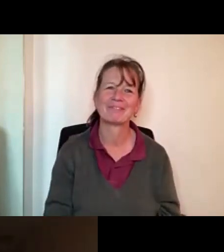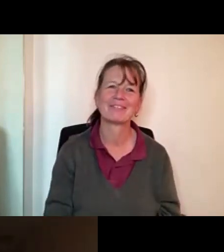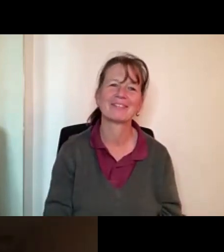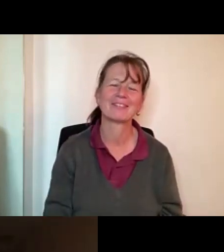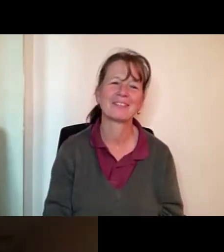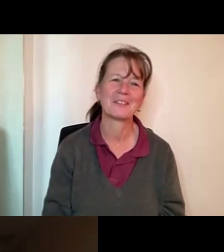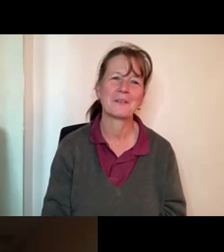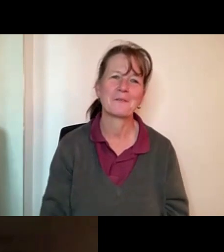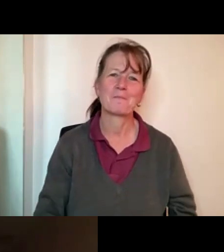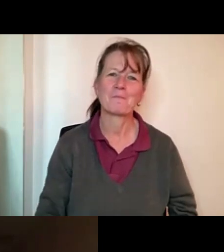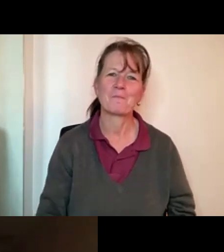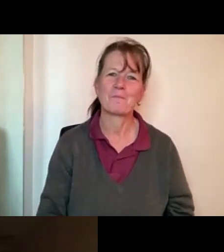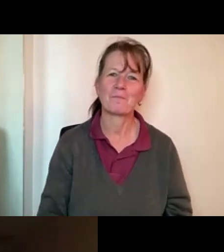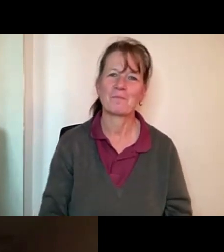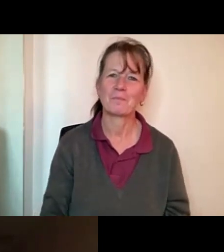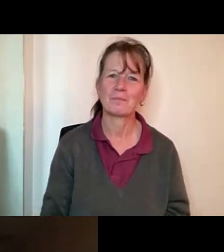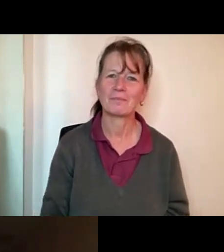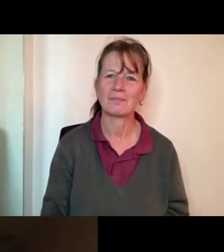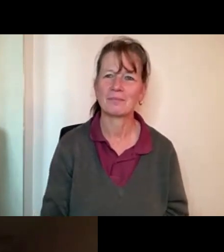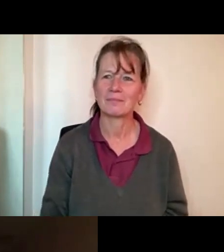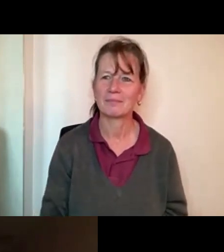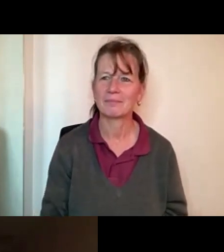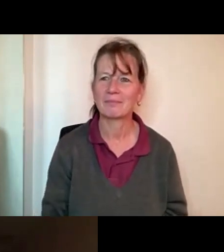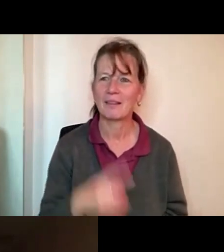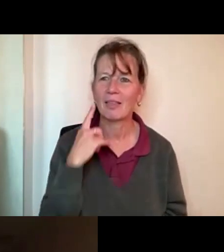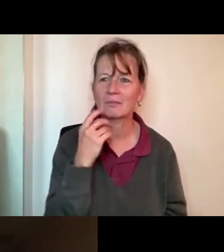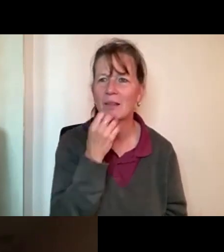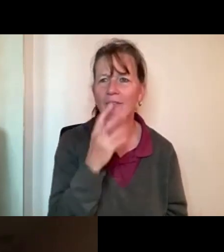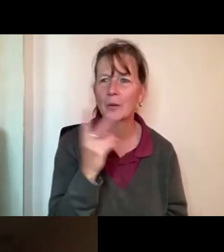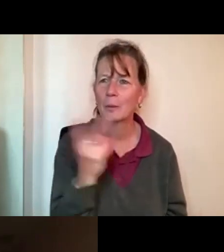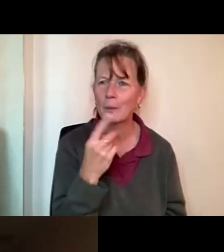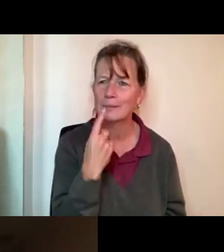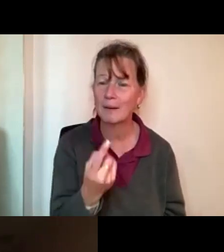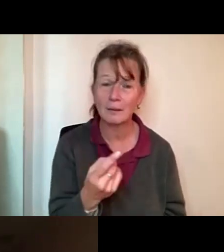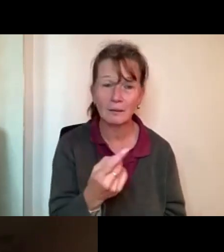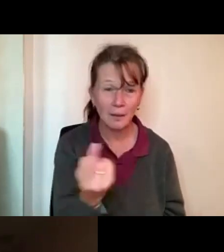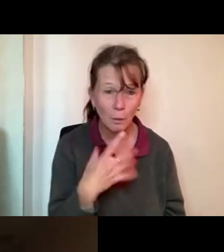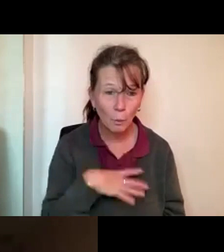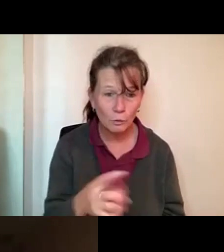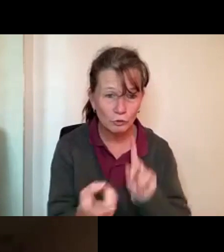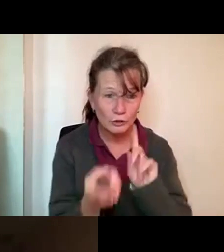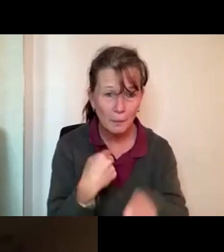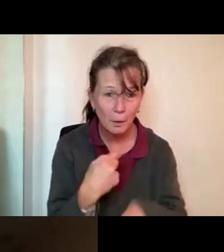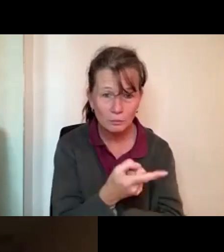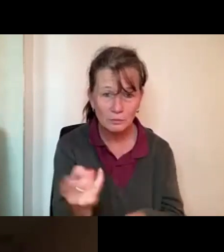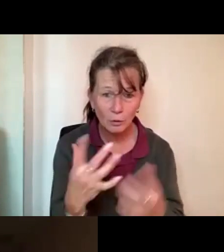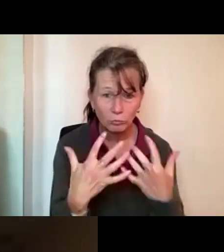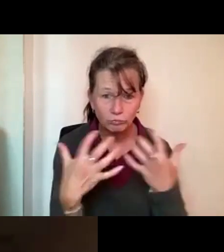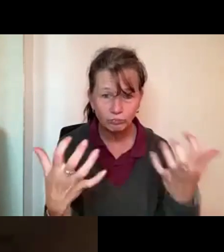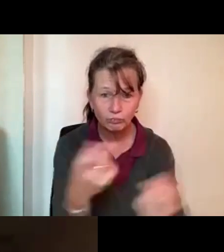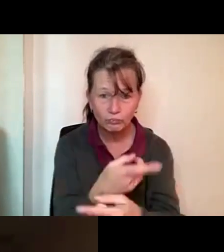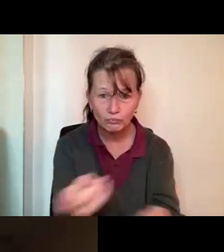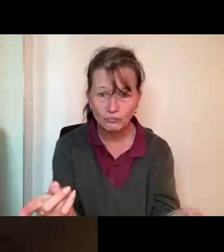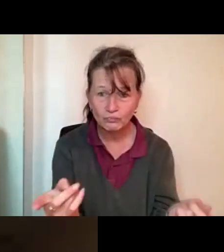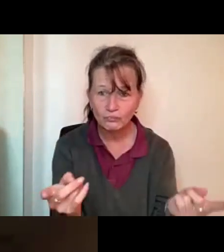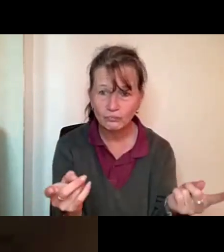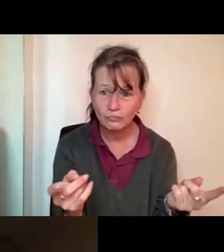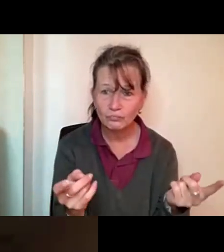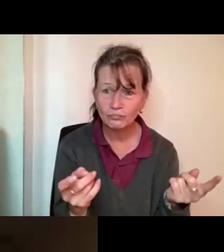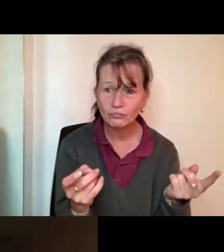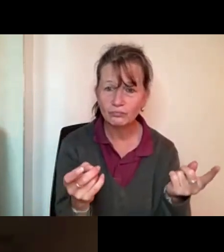No, thank you. It's very beautiful what both of you say. Does anyone want to respond to that from anyone else's